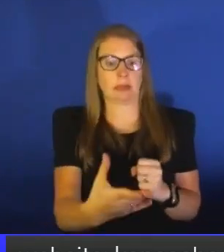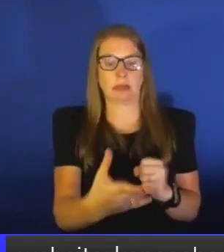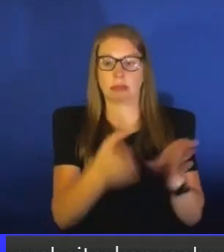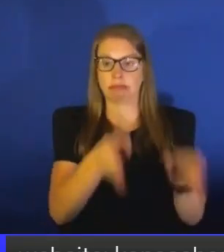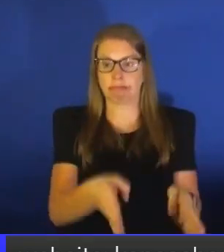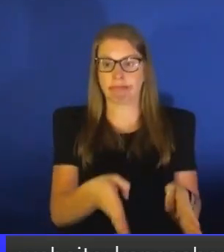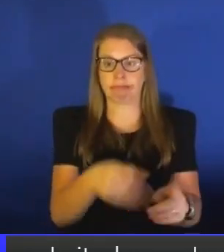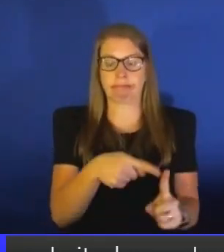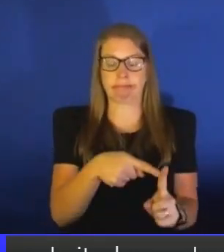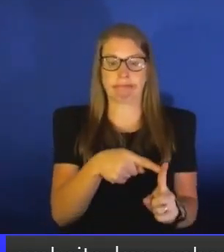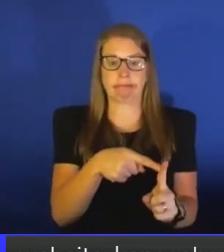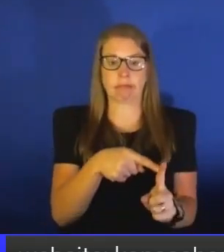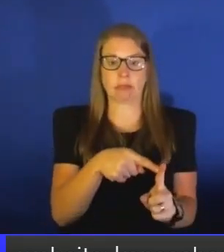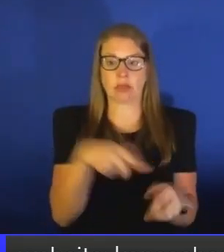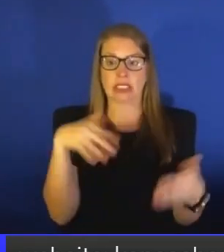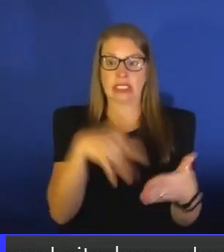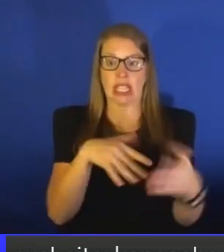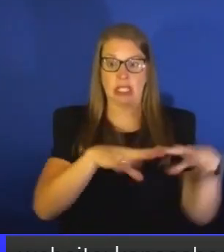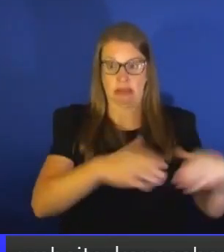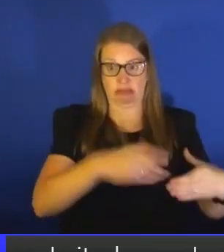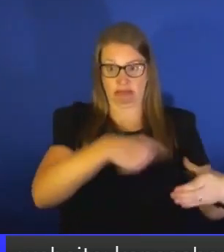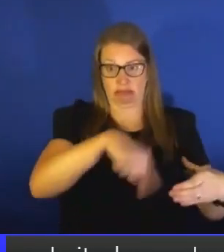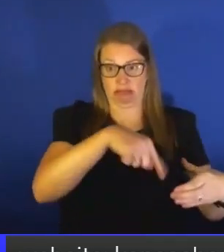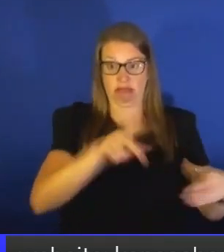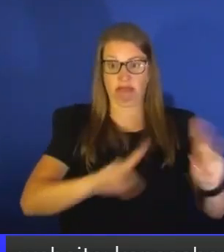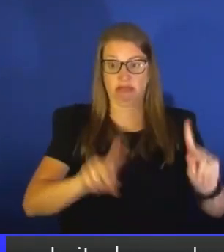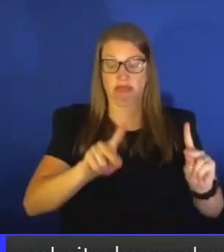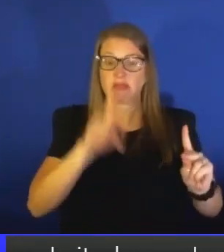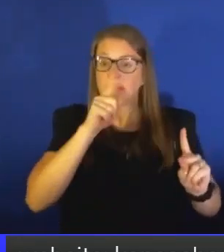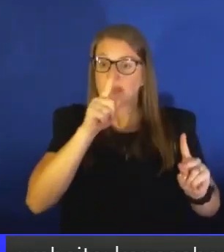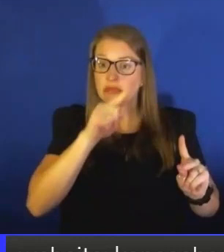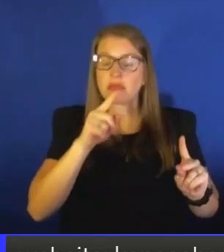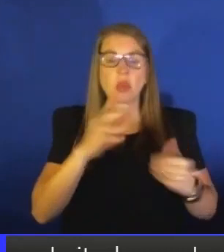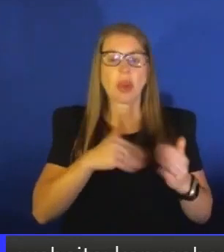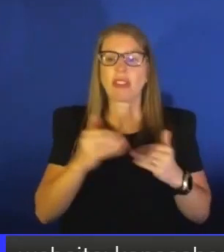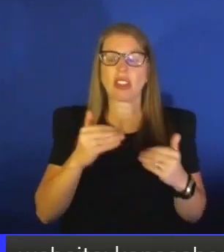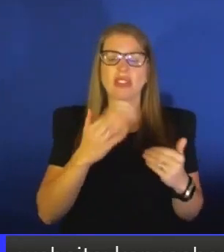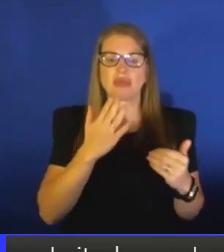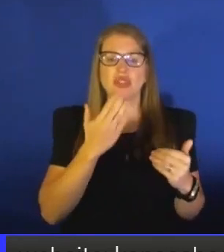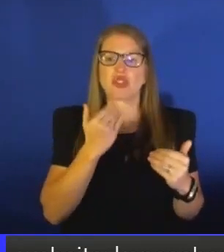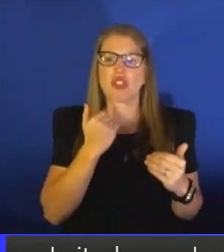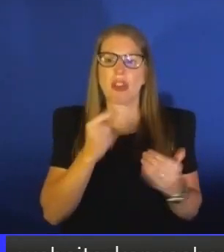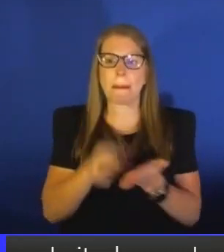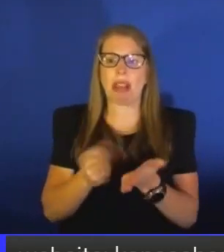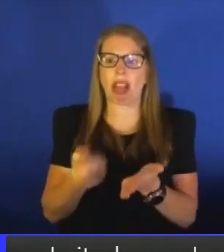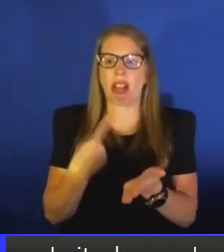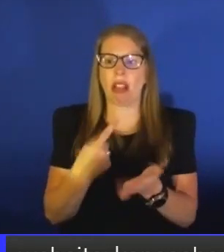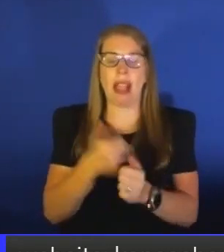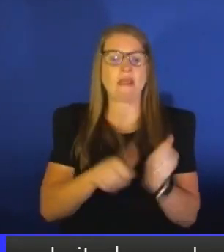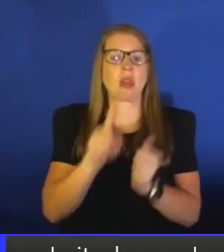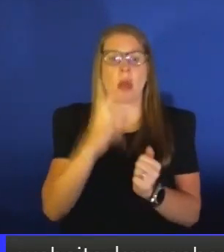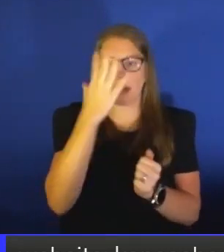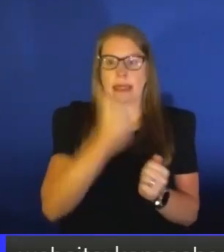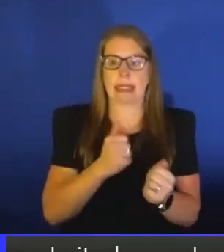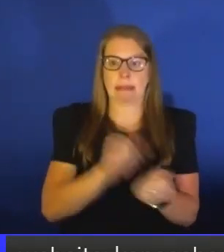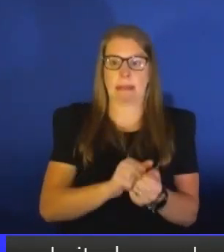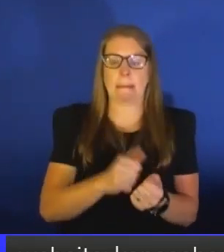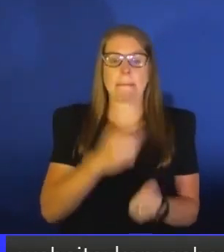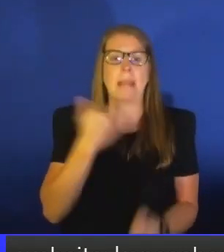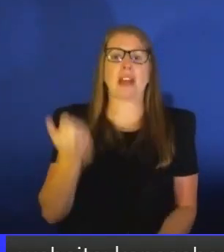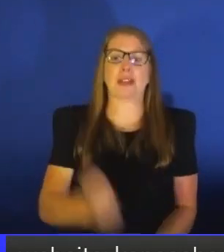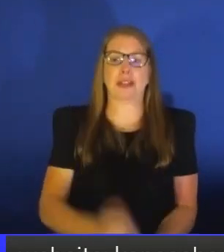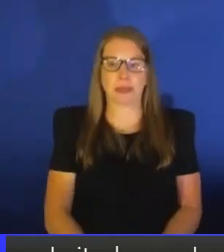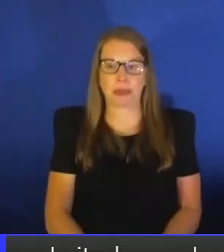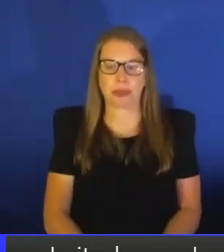group of study subjects, a, quote, placebo, sugar pill, whatever you want to call it, guess what? Everybody sleeps better. Interesting. It's